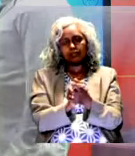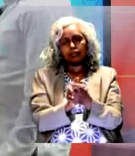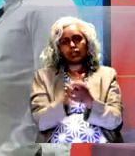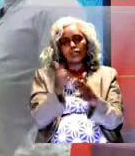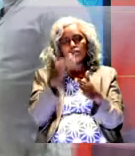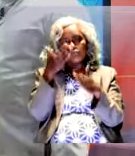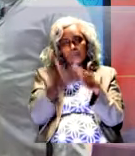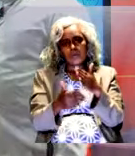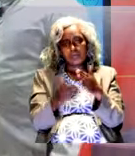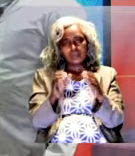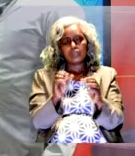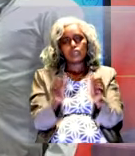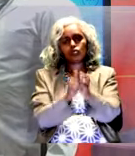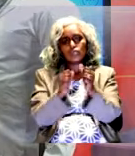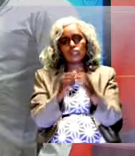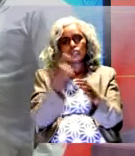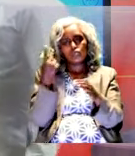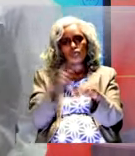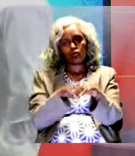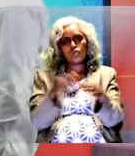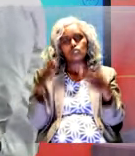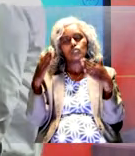A bounded sequence, it always converges.